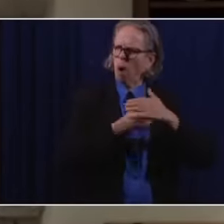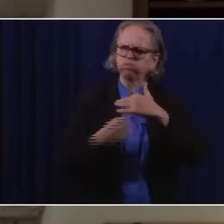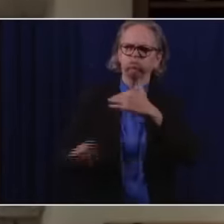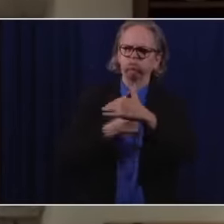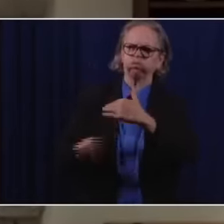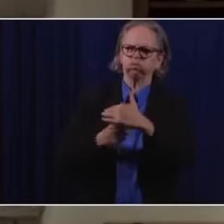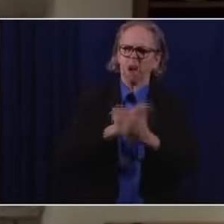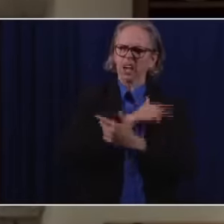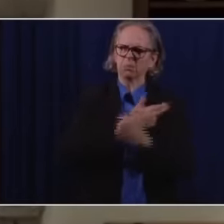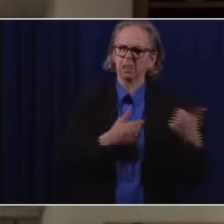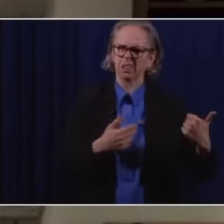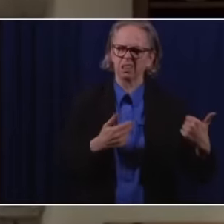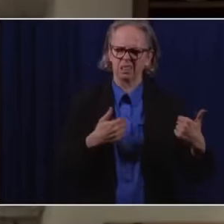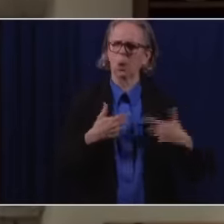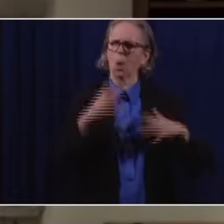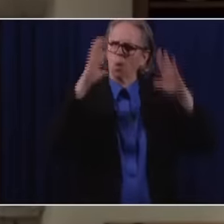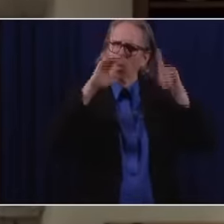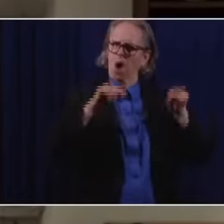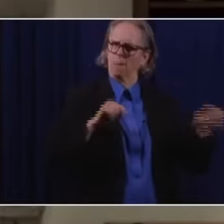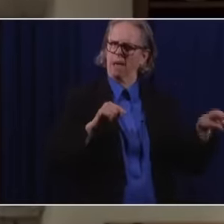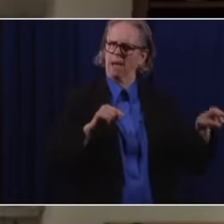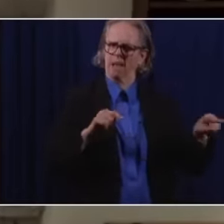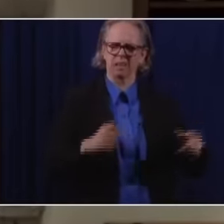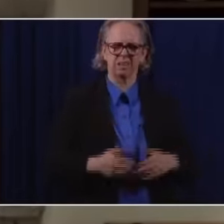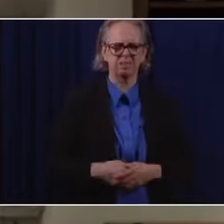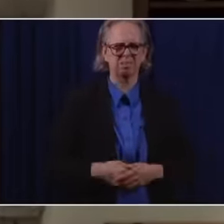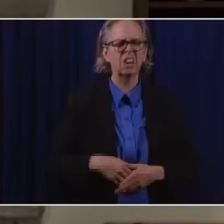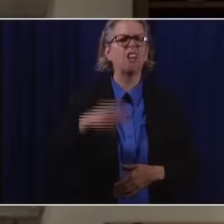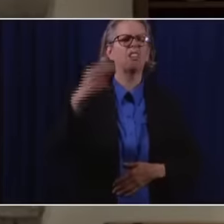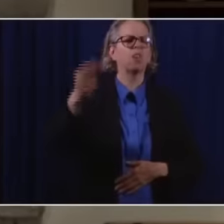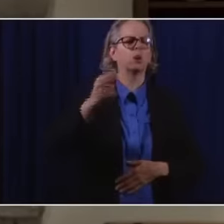And I'll try on Thursday to break those numbers down